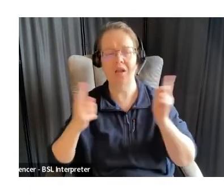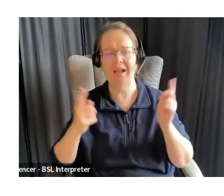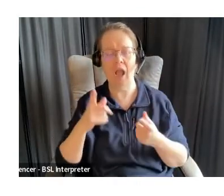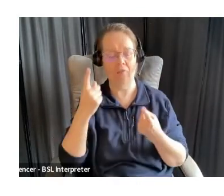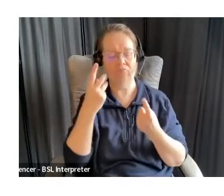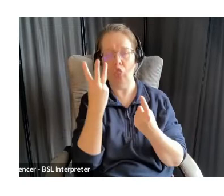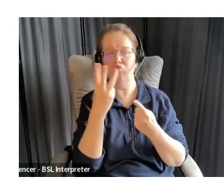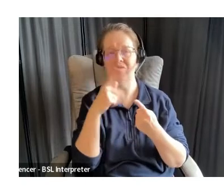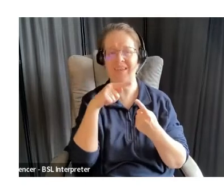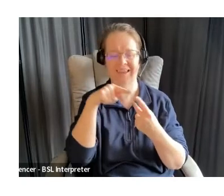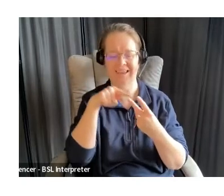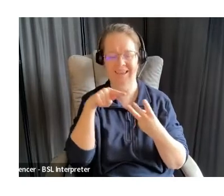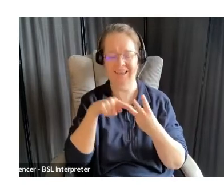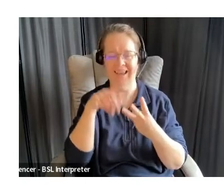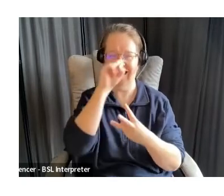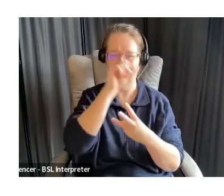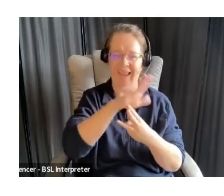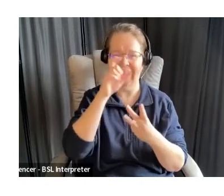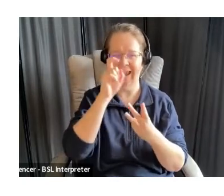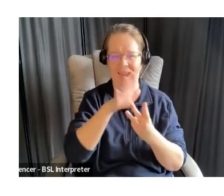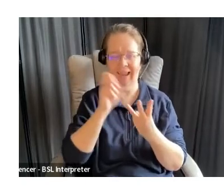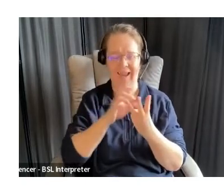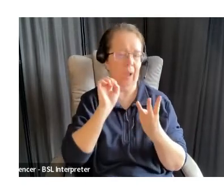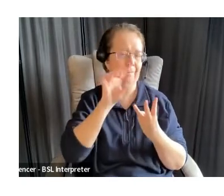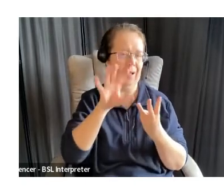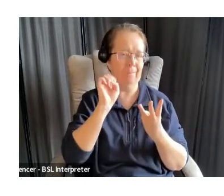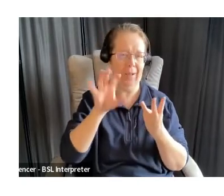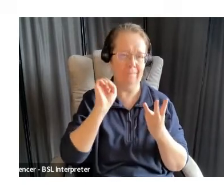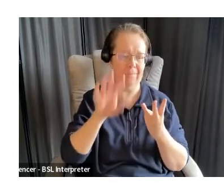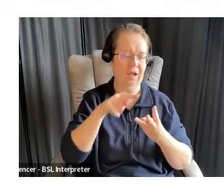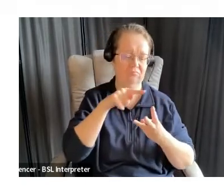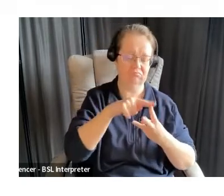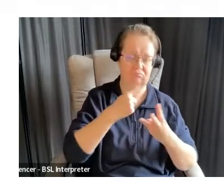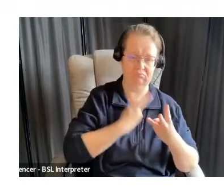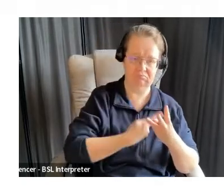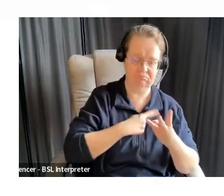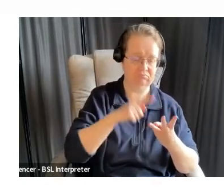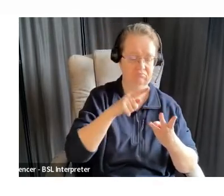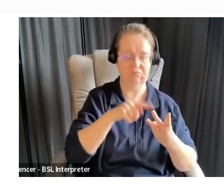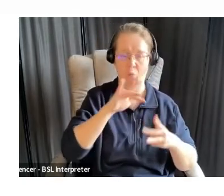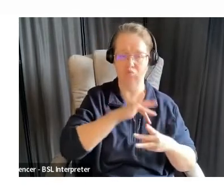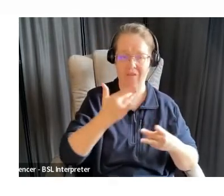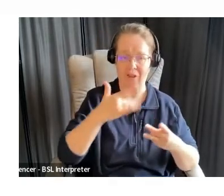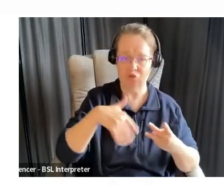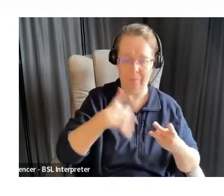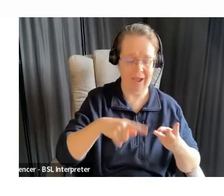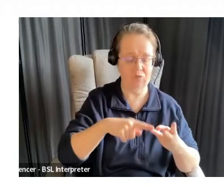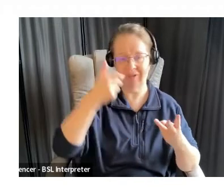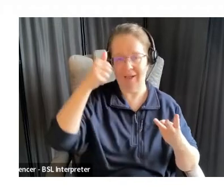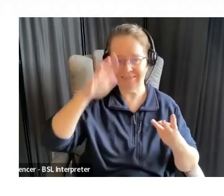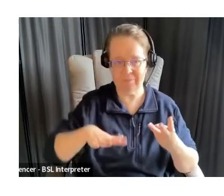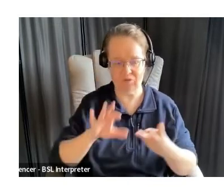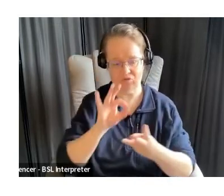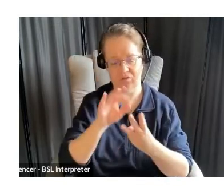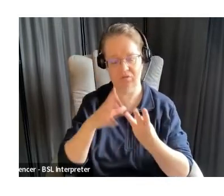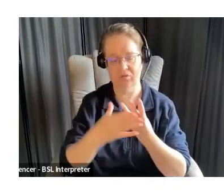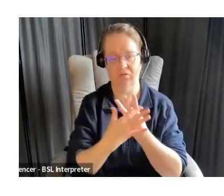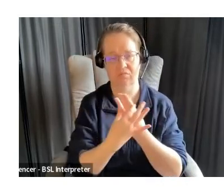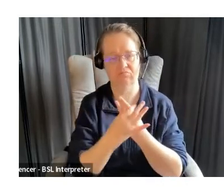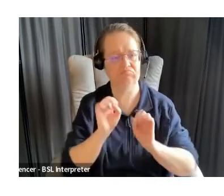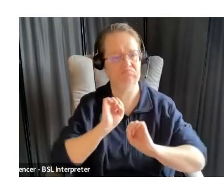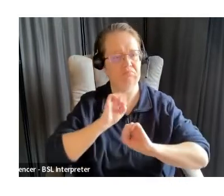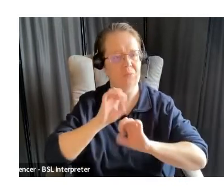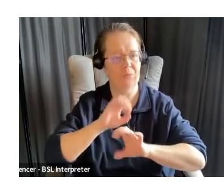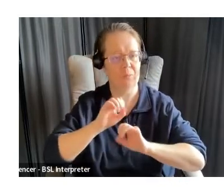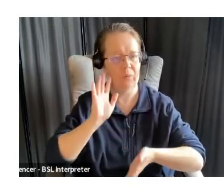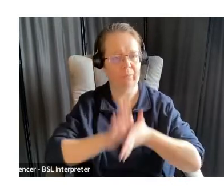key things about yourself and your professional background or experience. So what are everyone's thoughts on